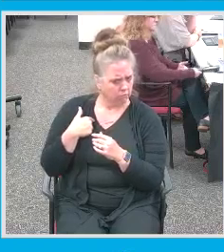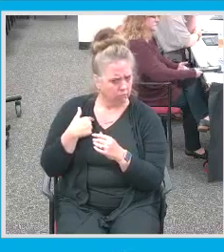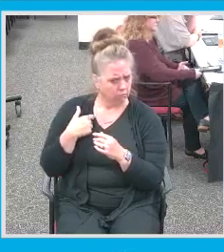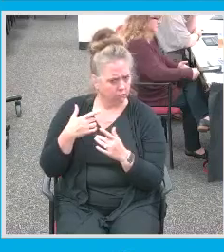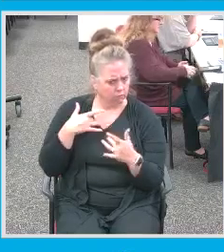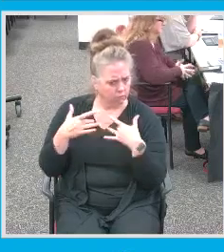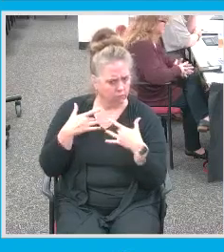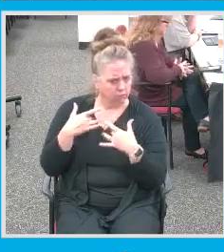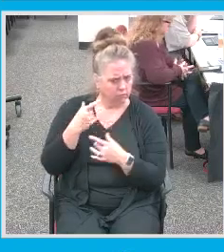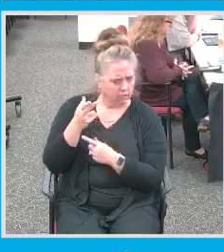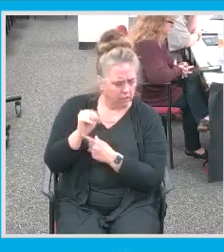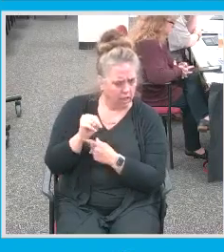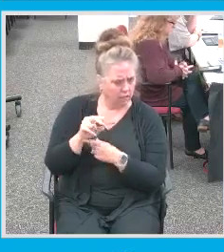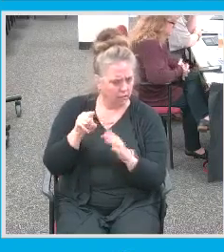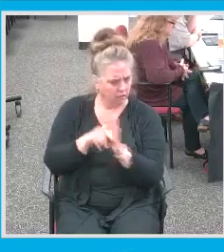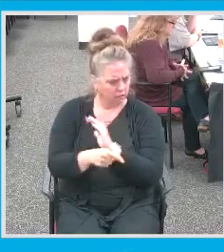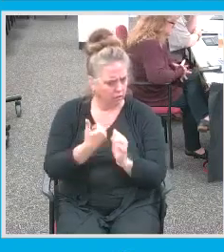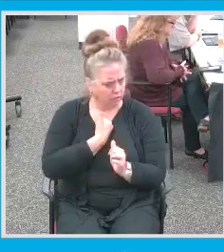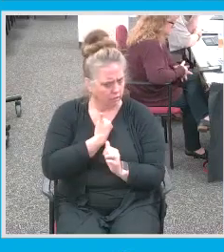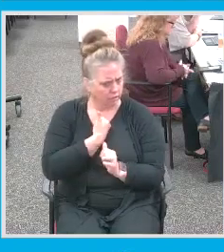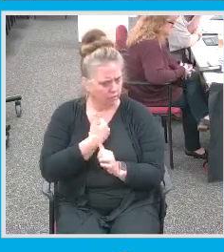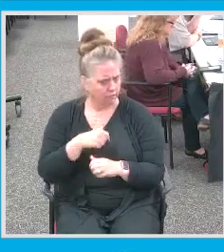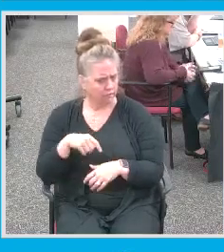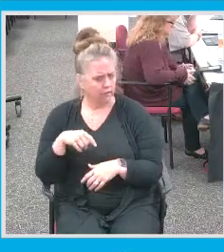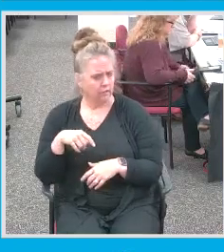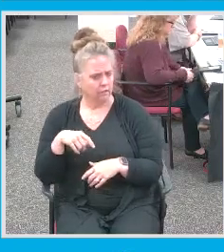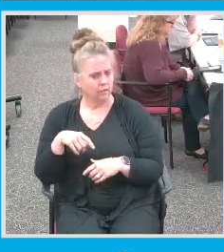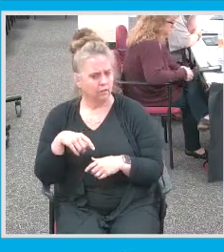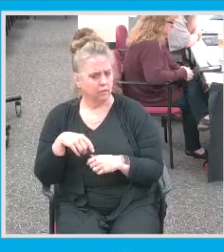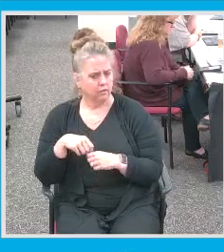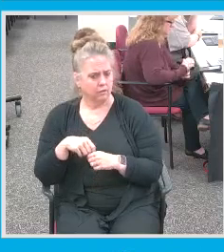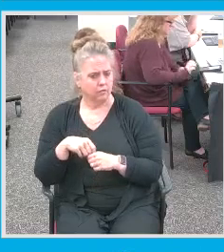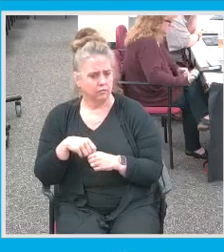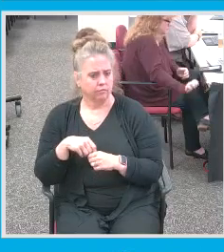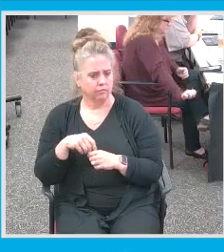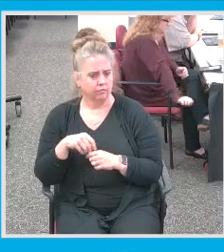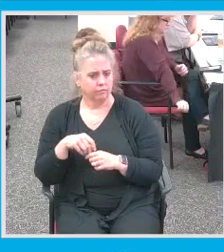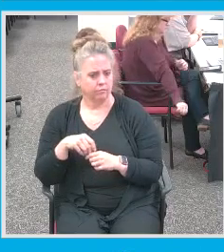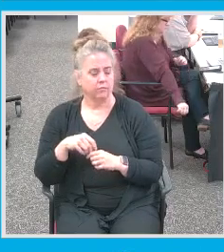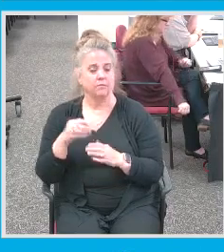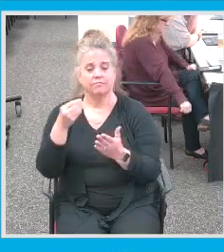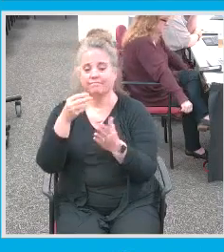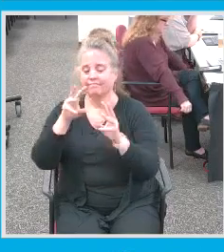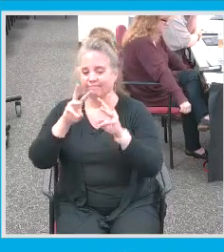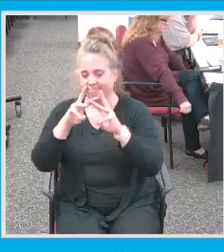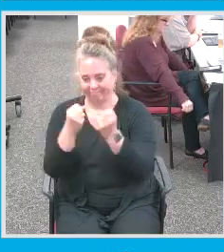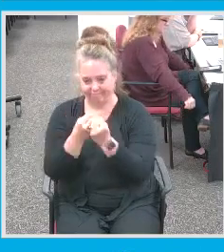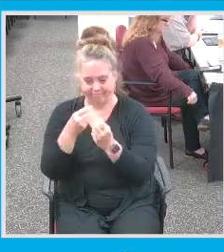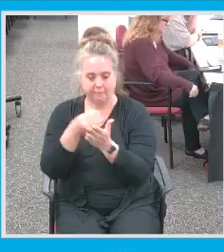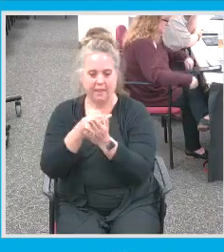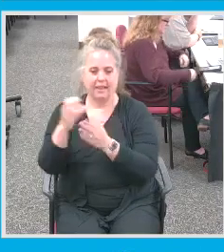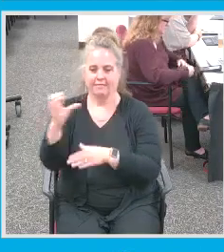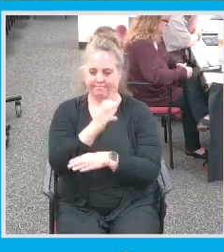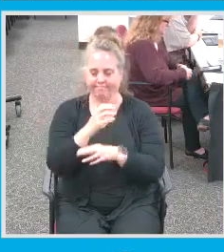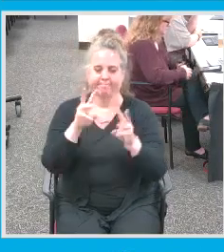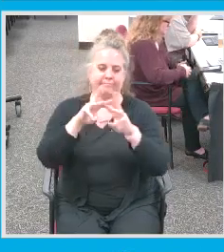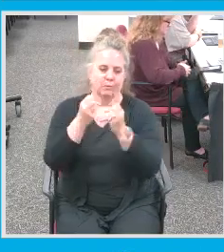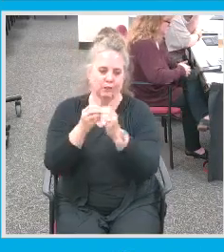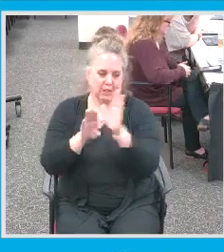so they went and got a grant. They developed a workshop. It's called the Safe Homes, Safer Families